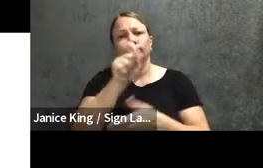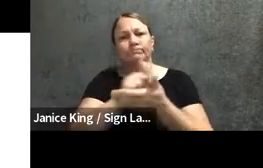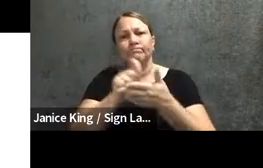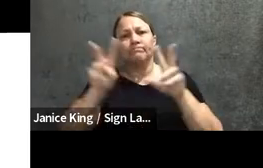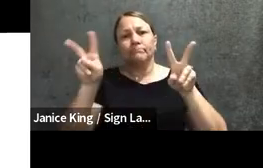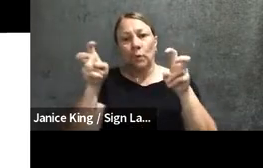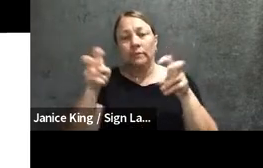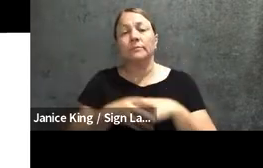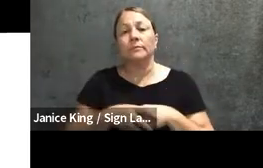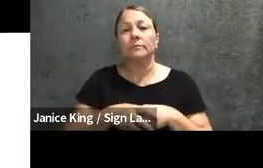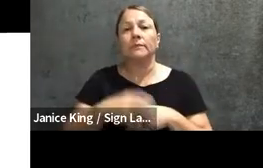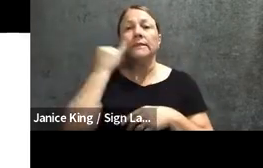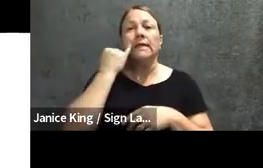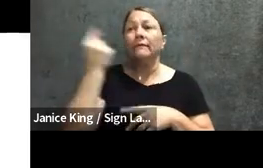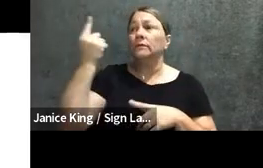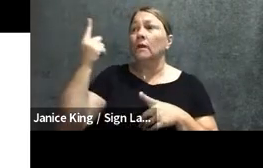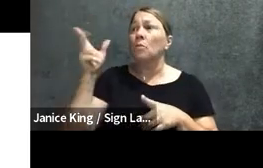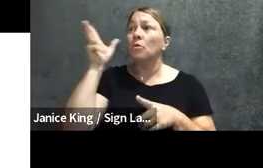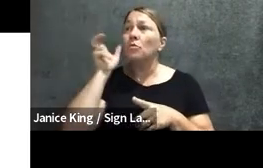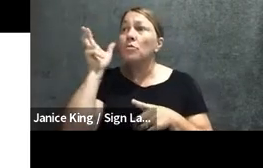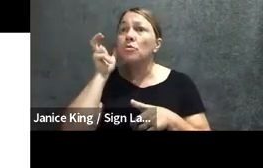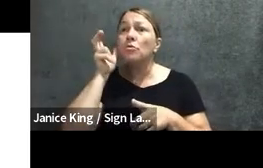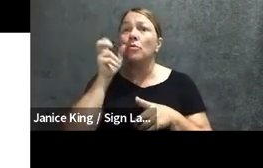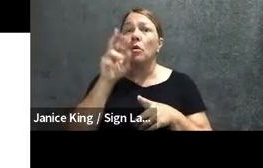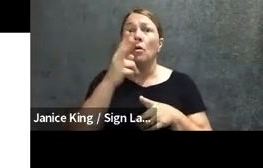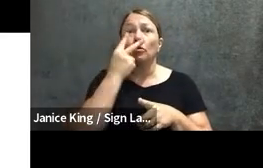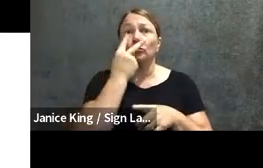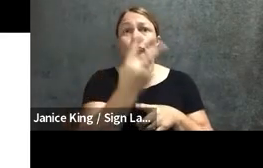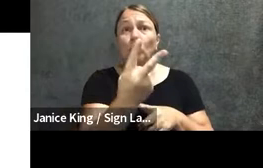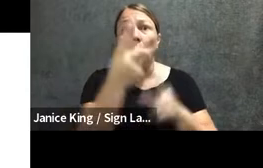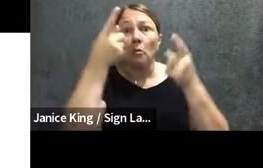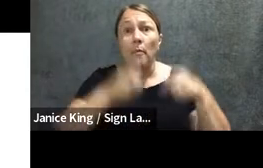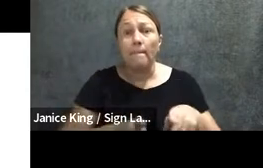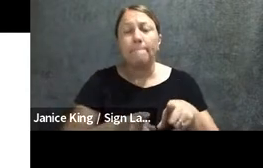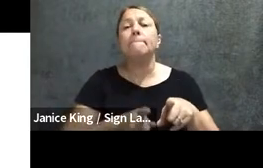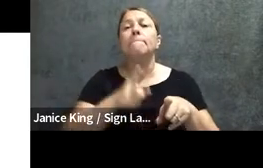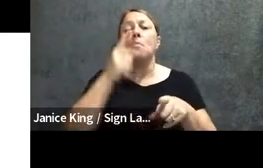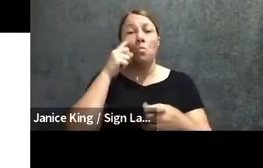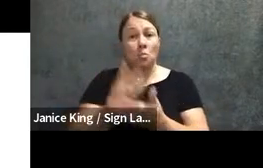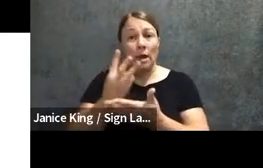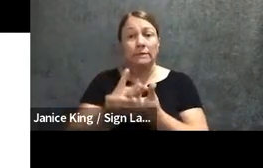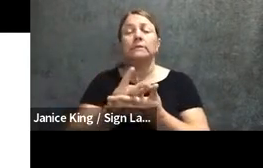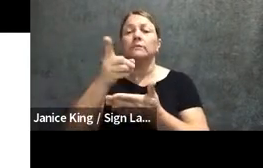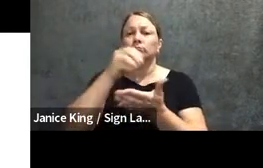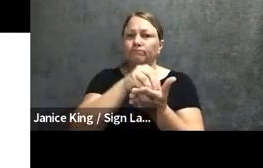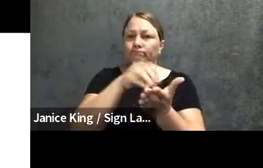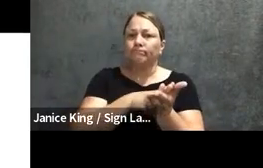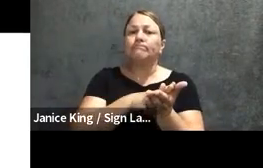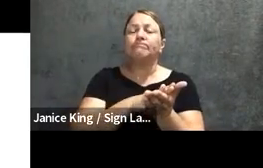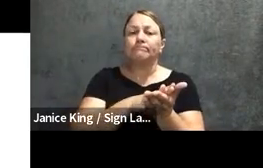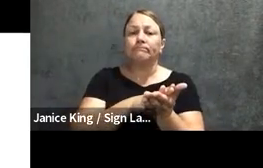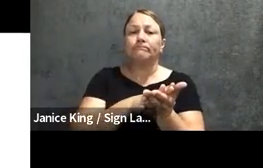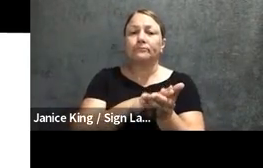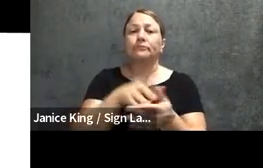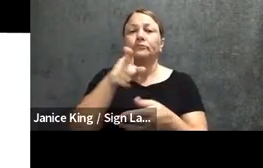Note if anybody overheard or saw what happened. So if you believe there are witnesses, keep a note of that. And make sure that you